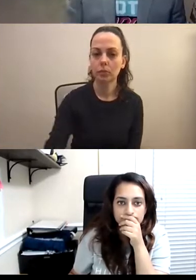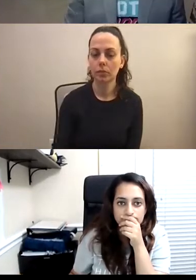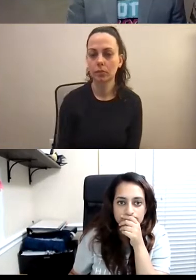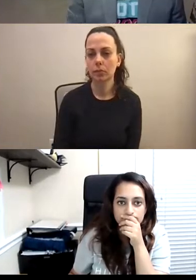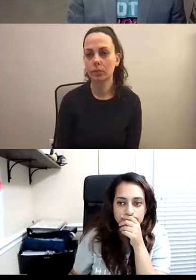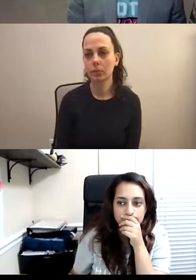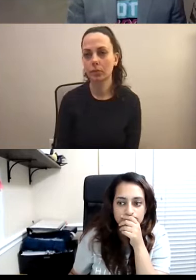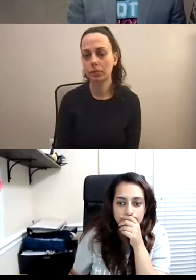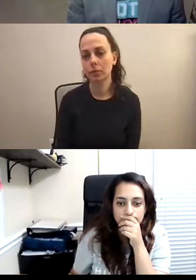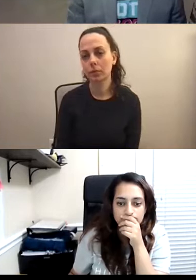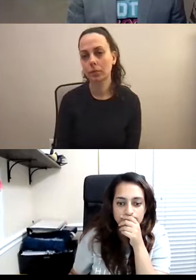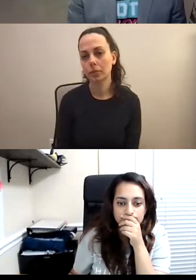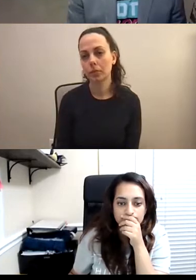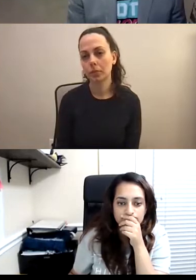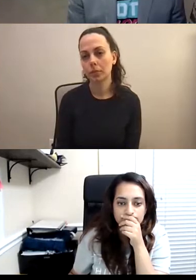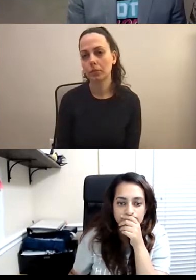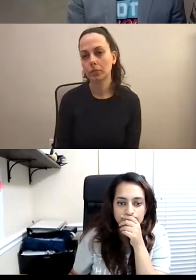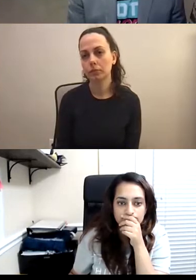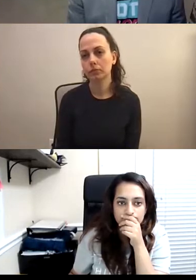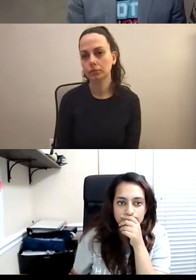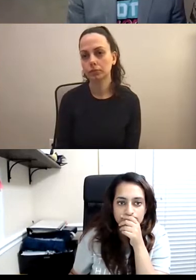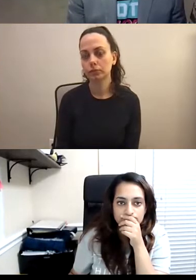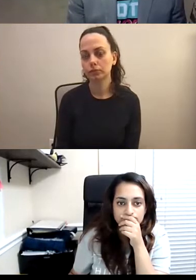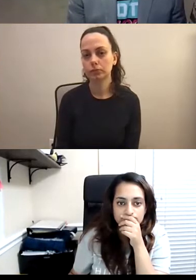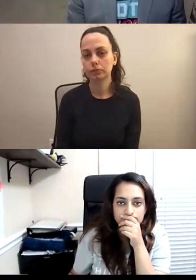And I think it's just also